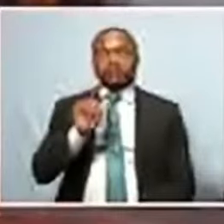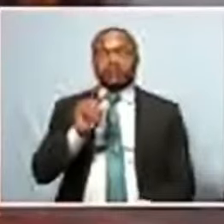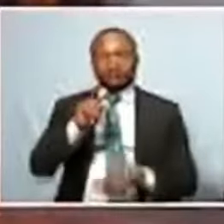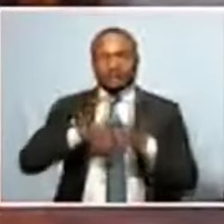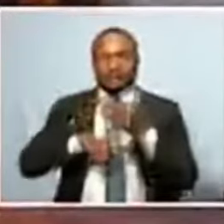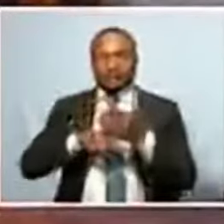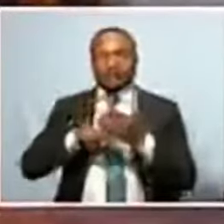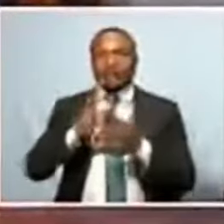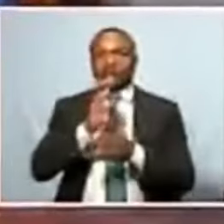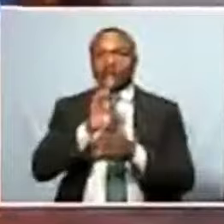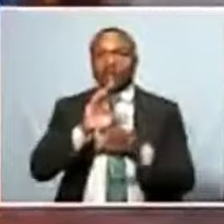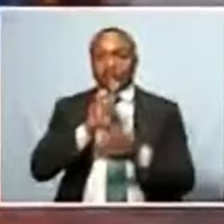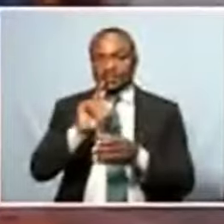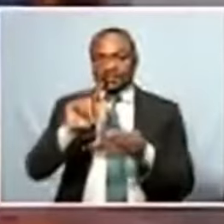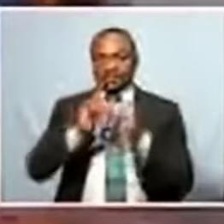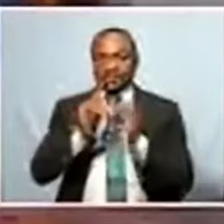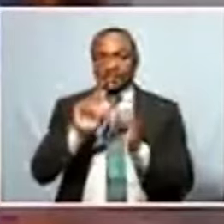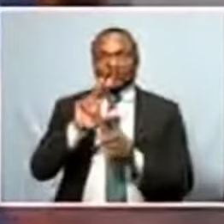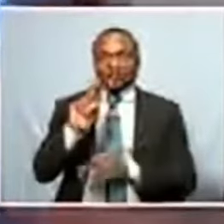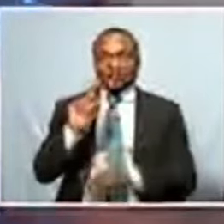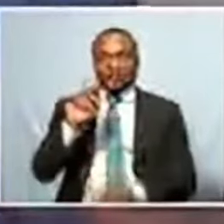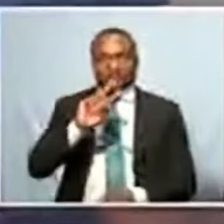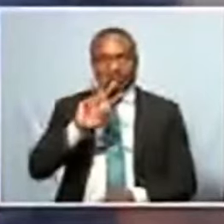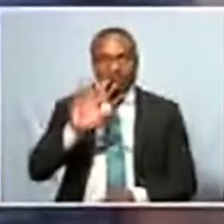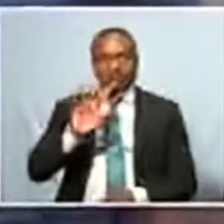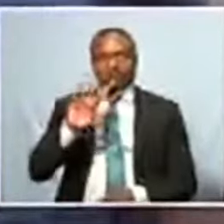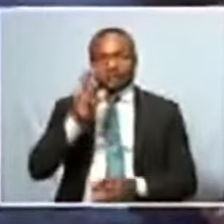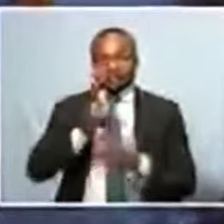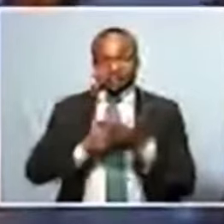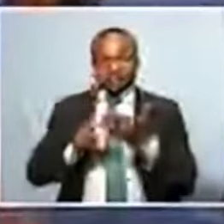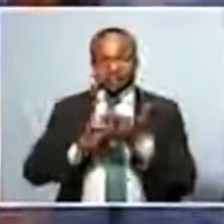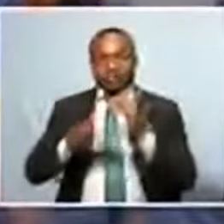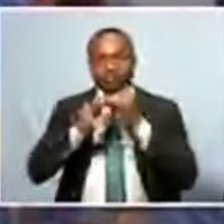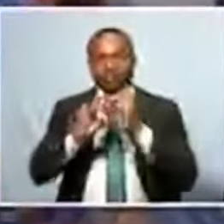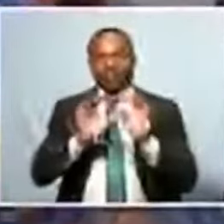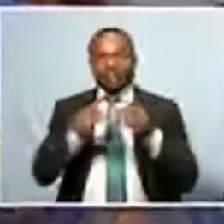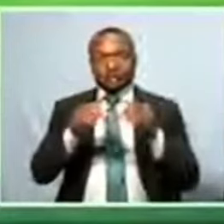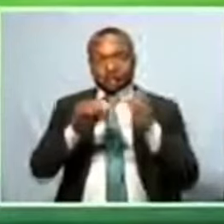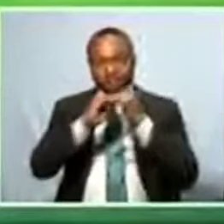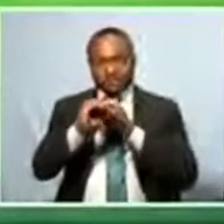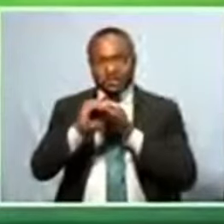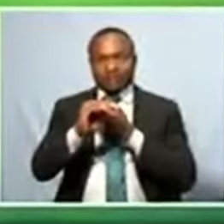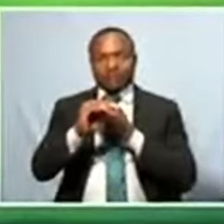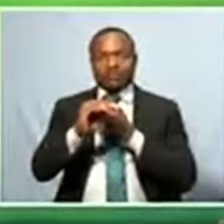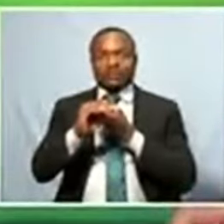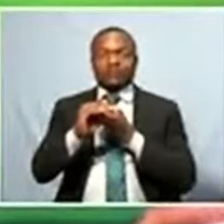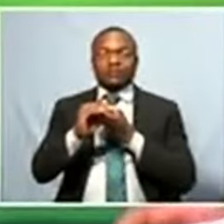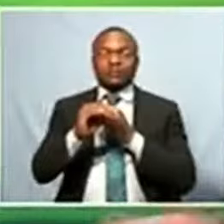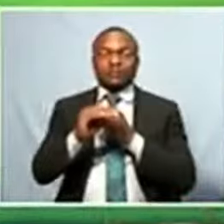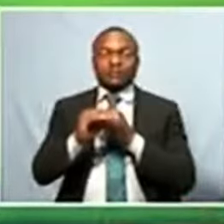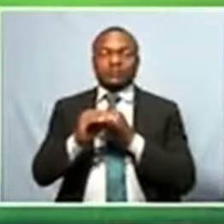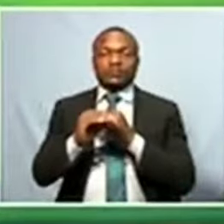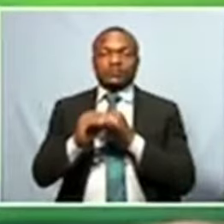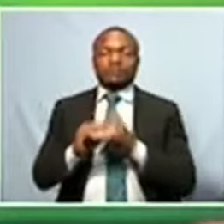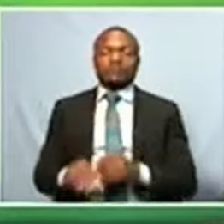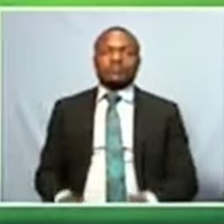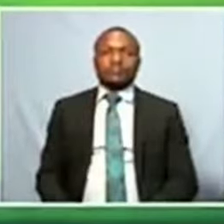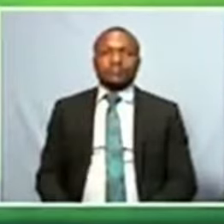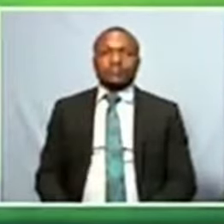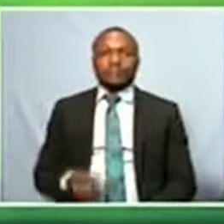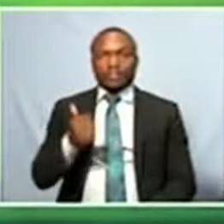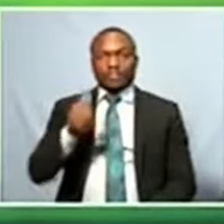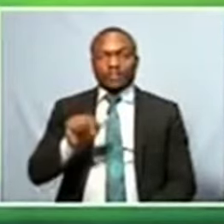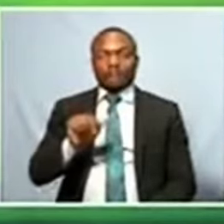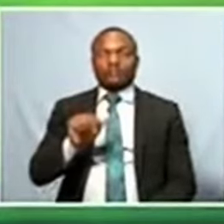number 31 of 2025 at the second reading stage, and the committee stage is expected to be taken on